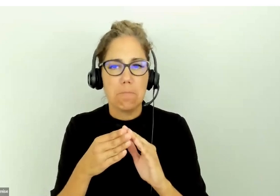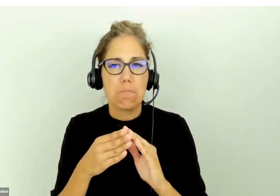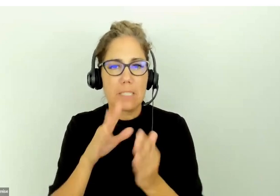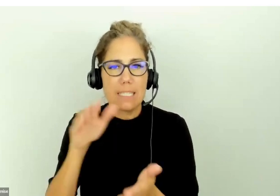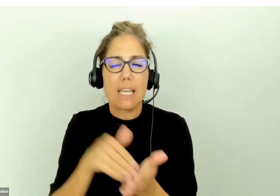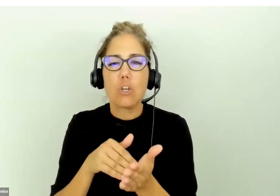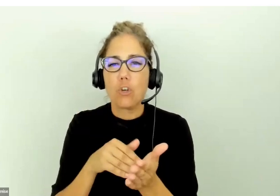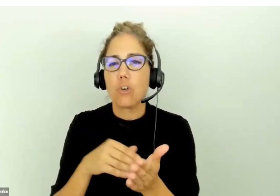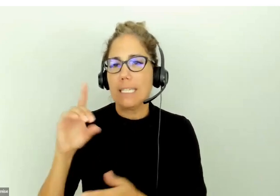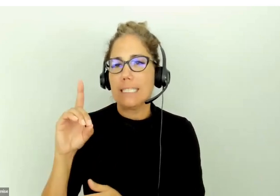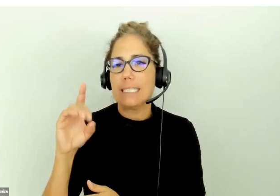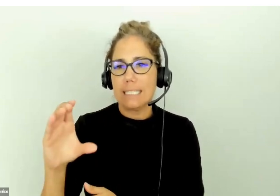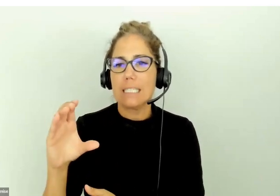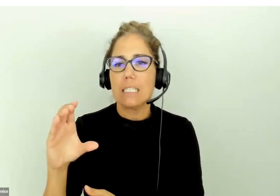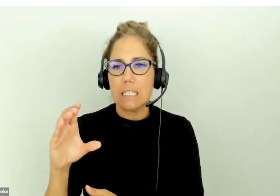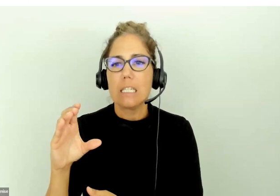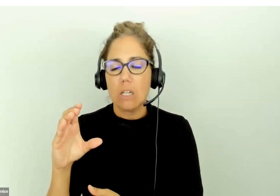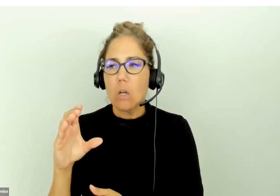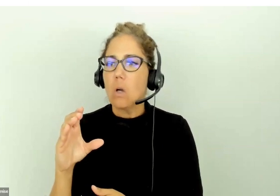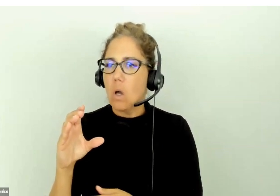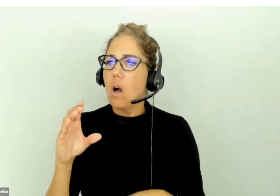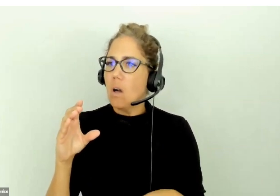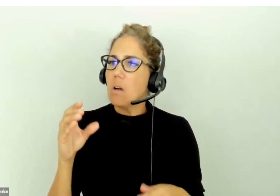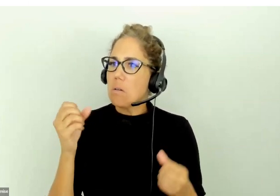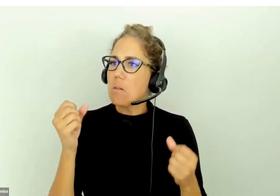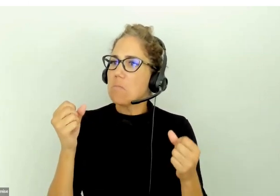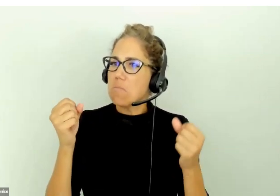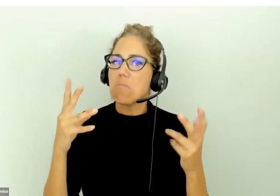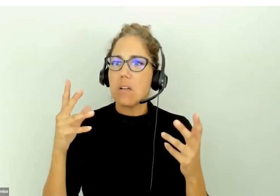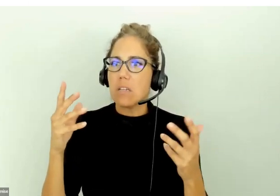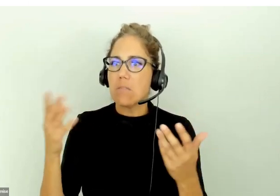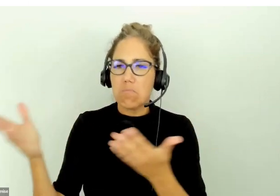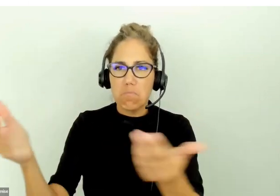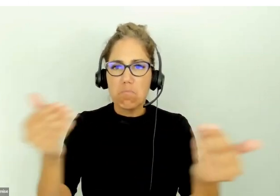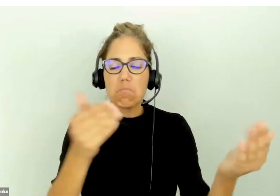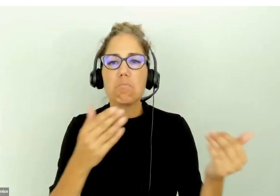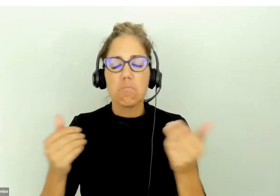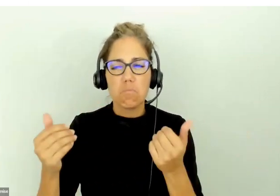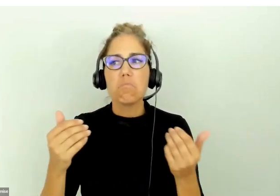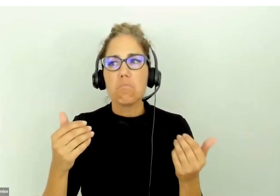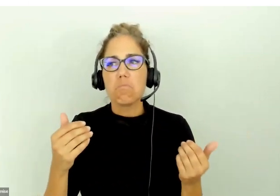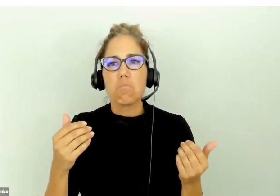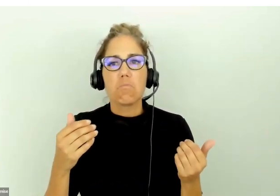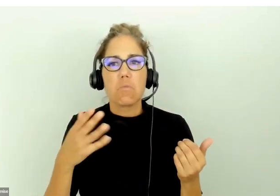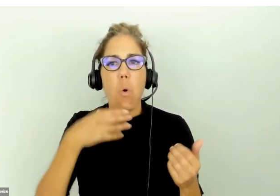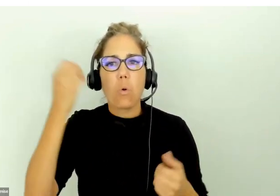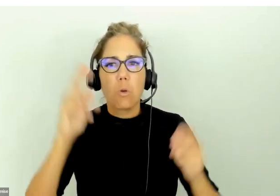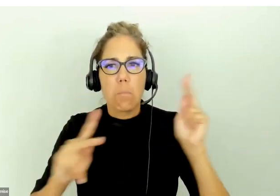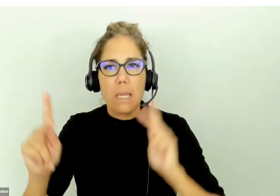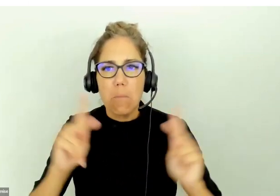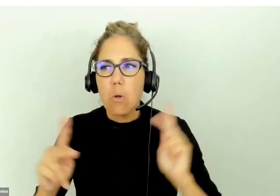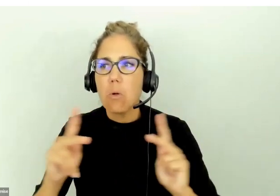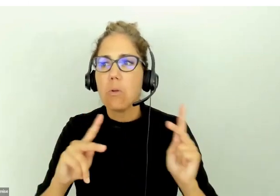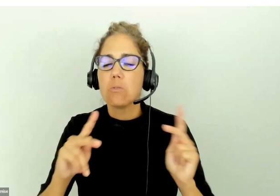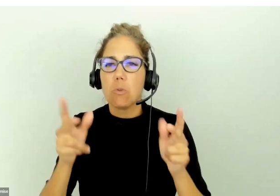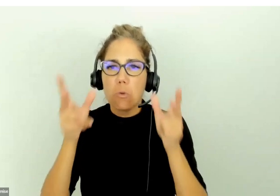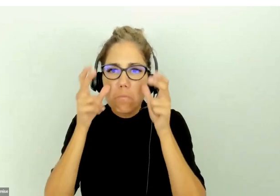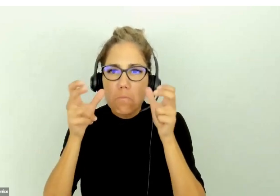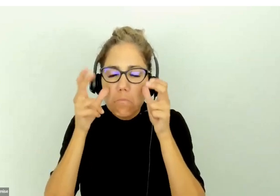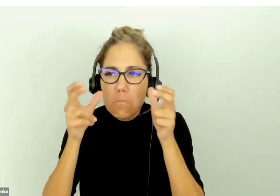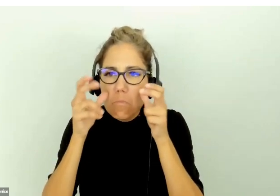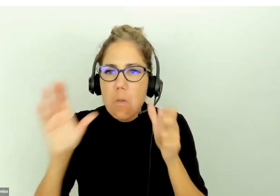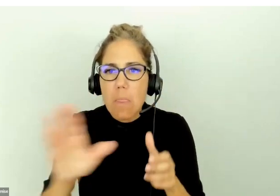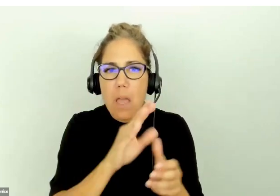almost 80 older people to listen to them and their thoughts on the needs on the domain